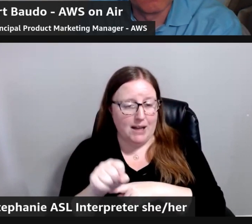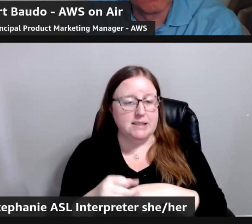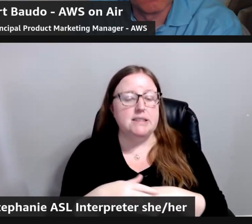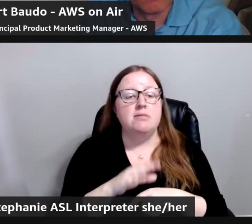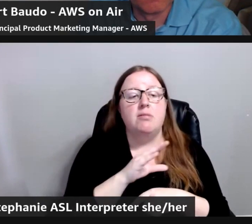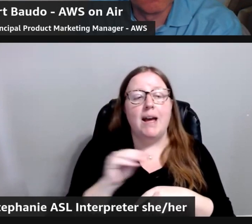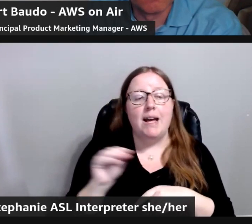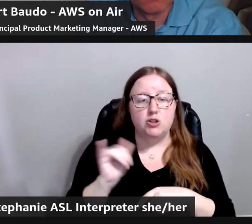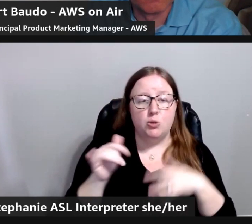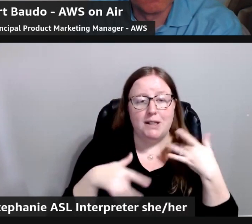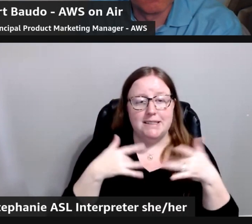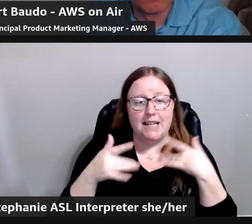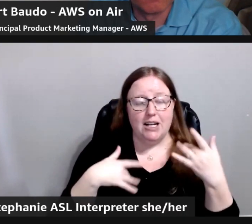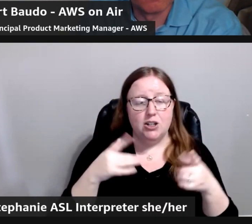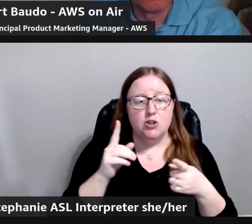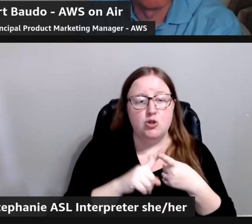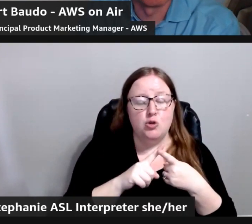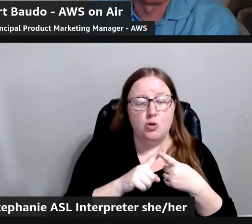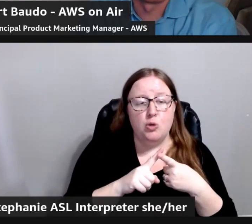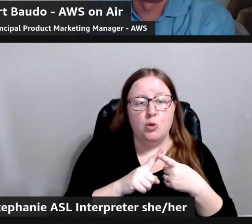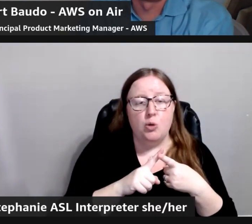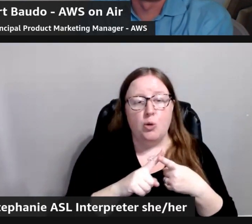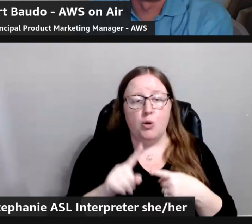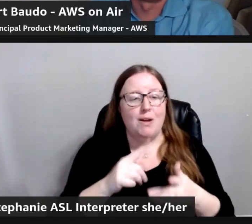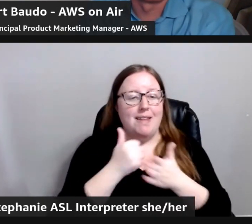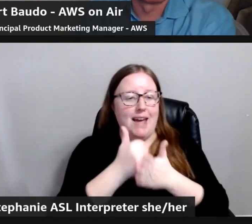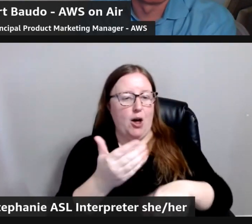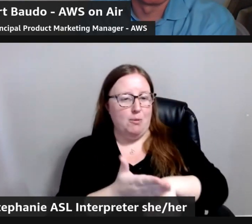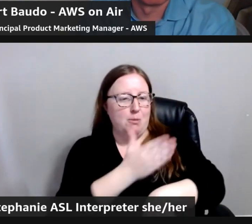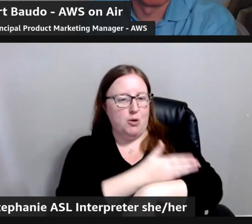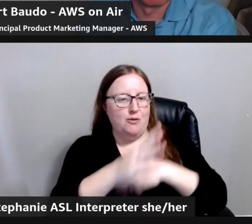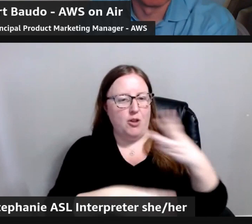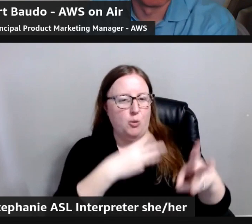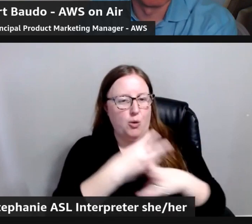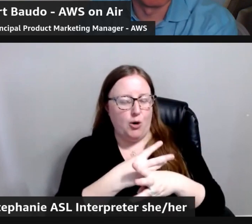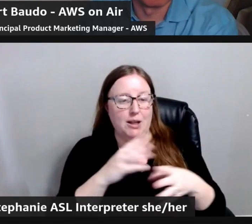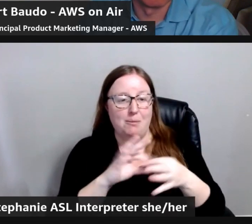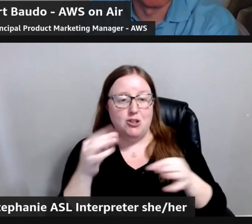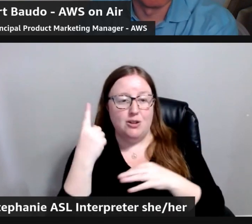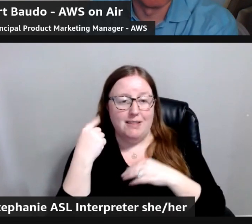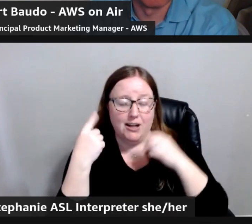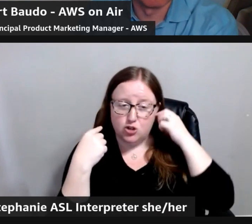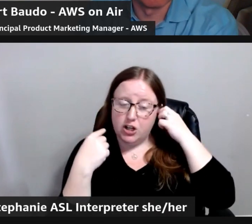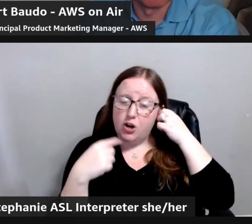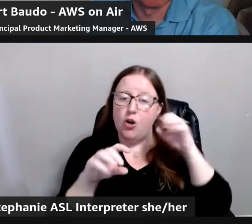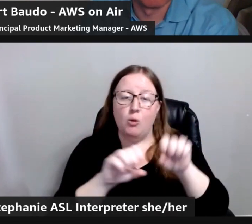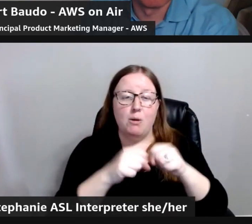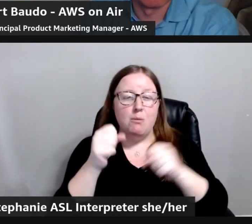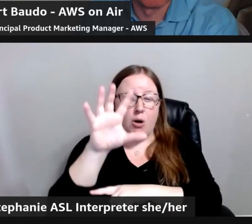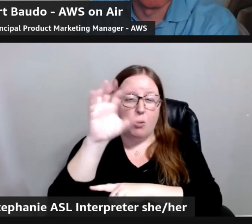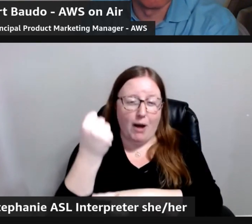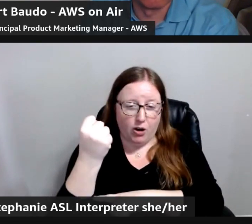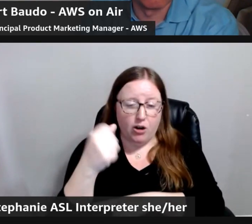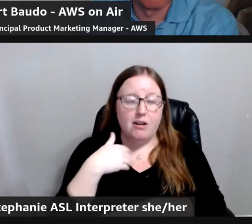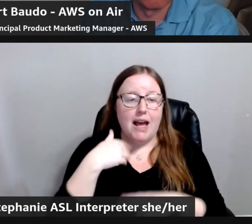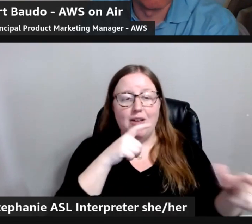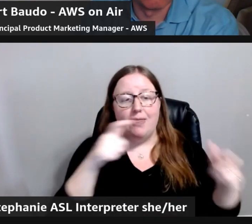are excited to be deploying these to really help improve the world. I'll just mention that last year we broke a record by doing the